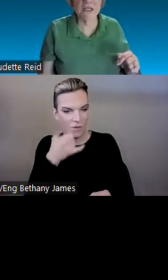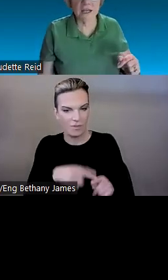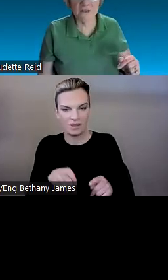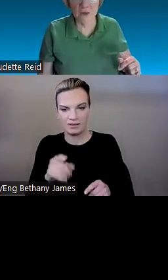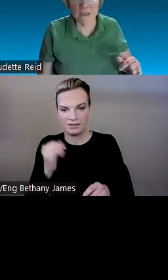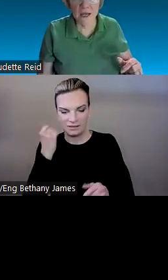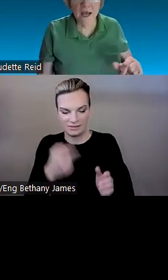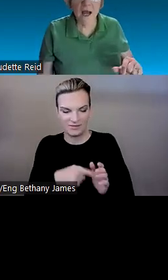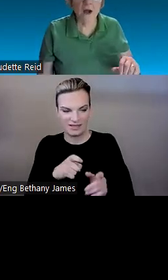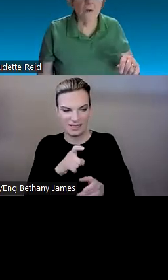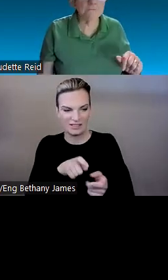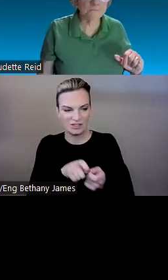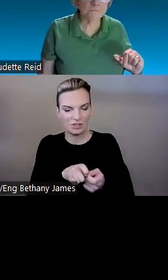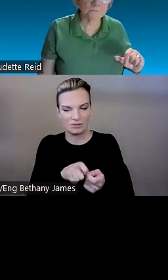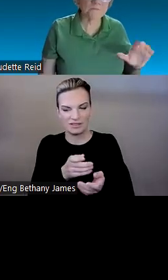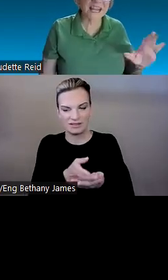certain accessories.